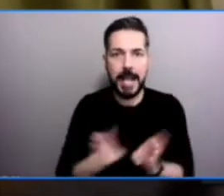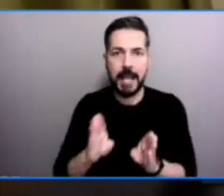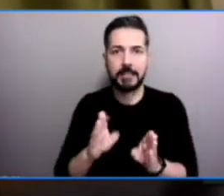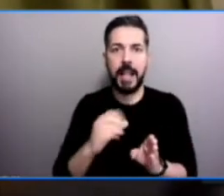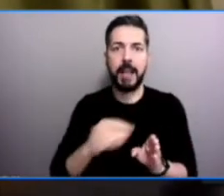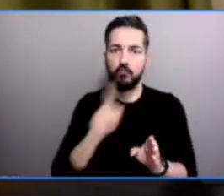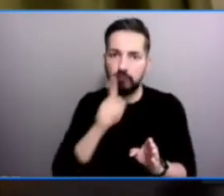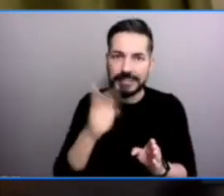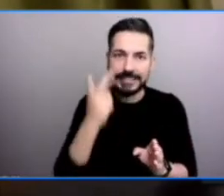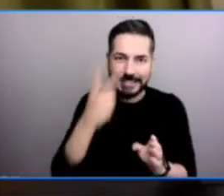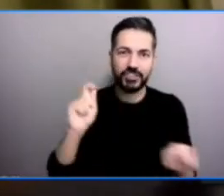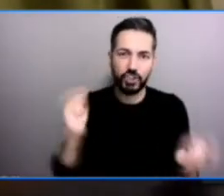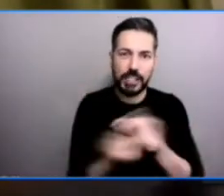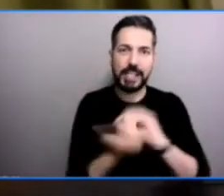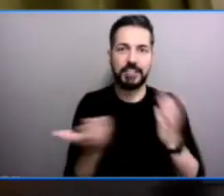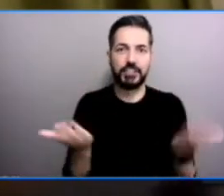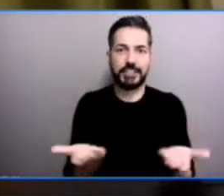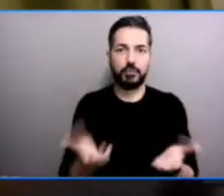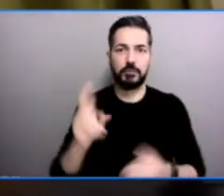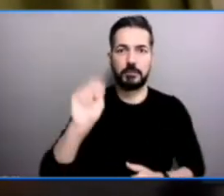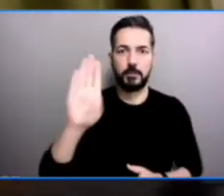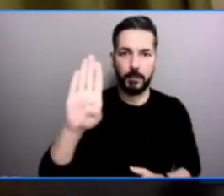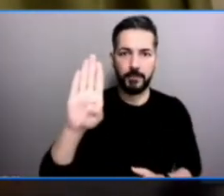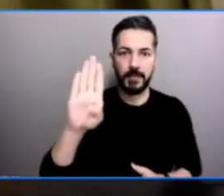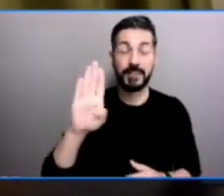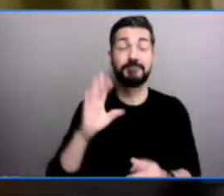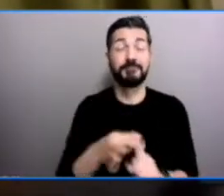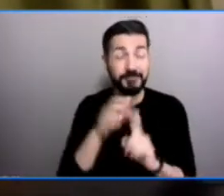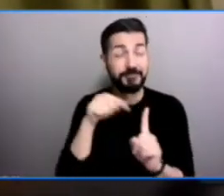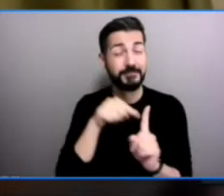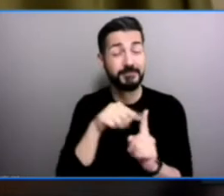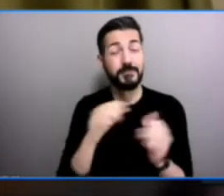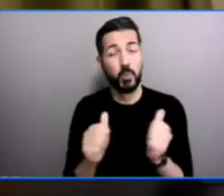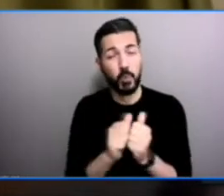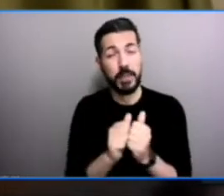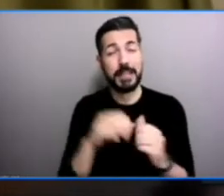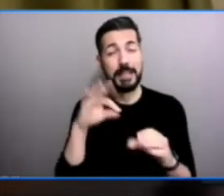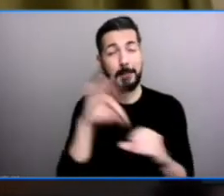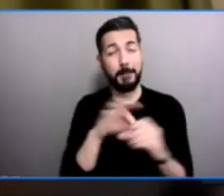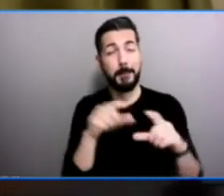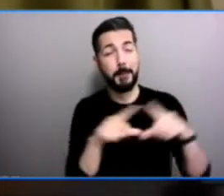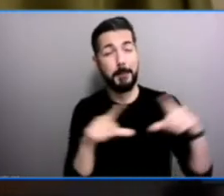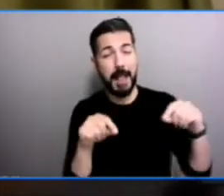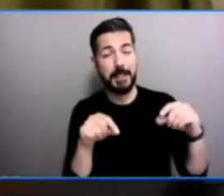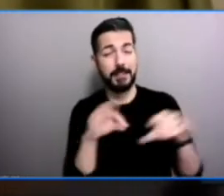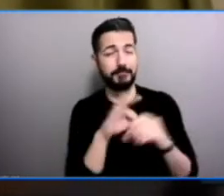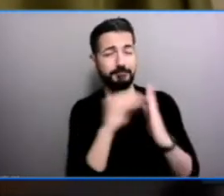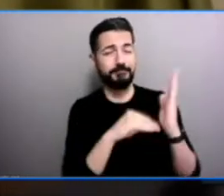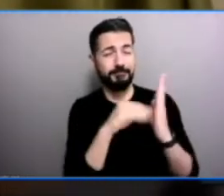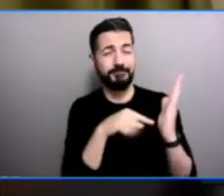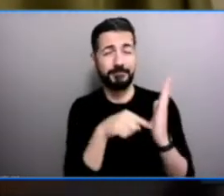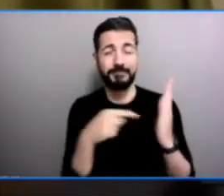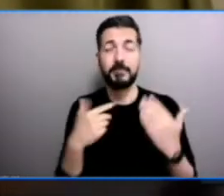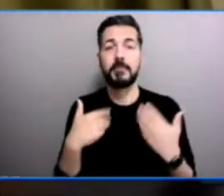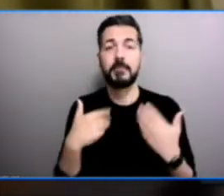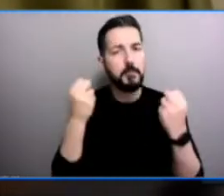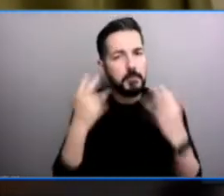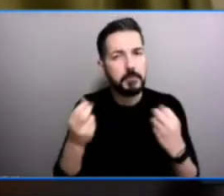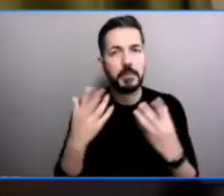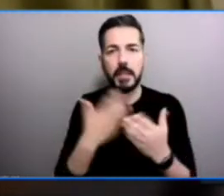I will always fight for a lot of things and do them for free because it's the way I was raised